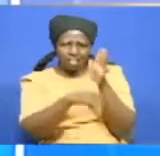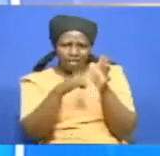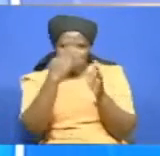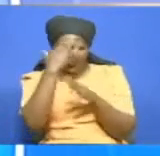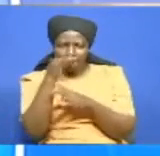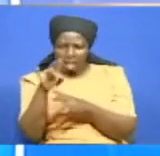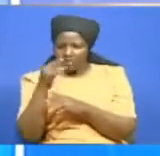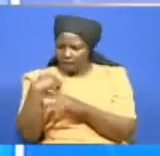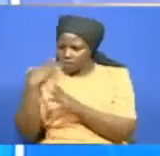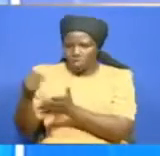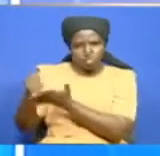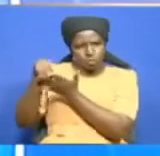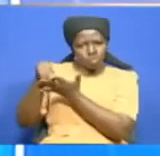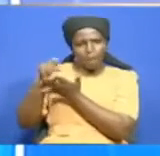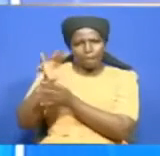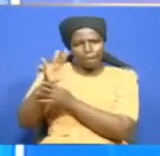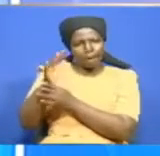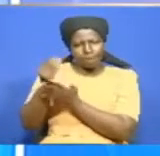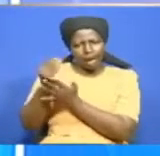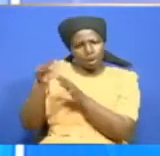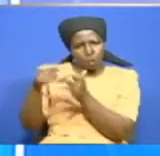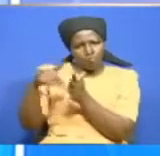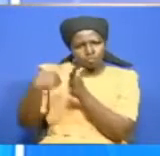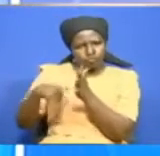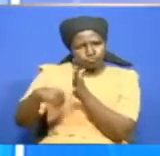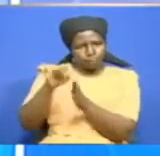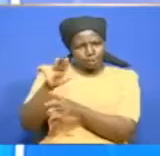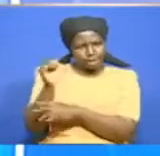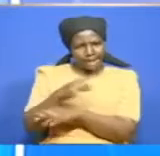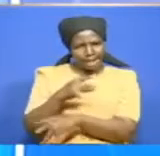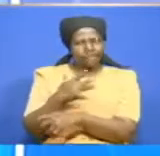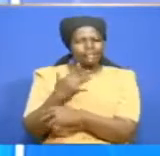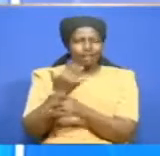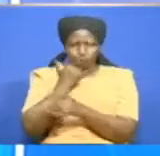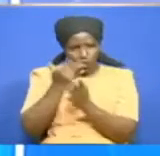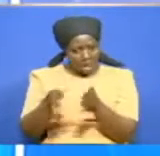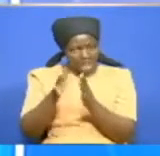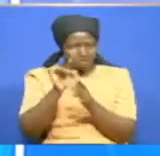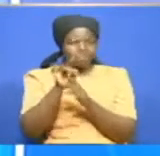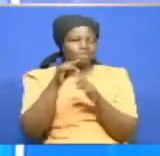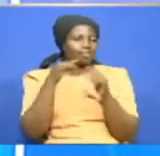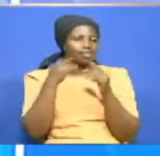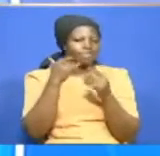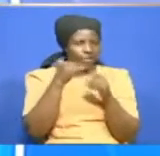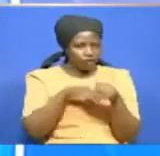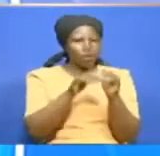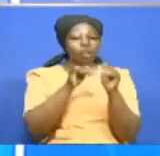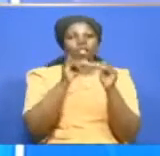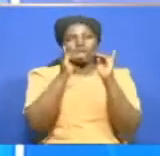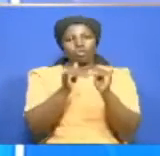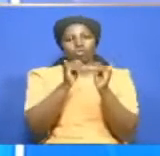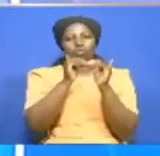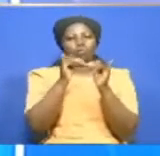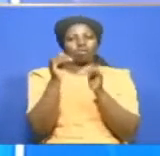wrongfully withholding or deducting your salary? Well, this is according to the new Employment Amendment Act 2019